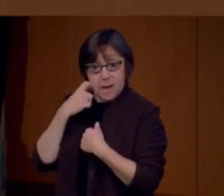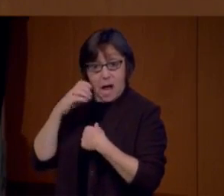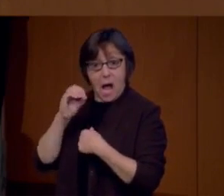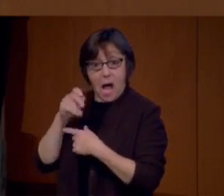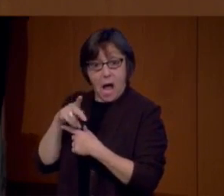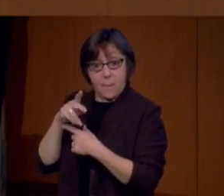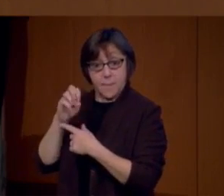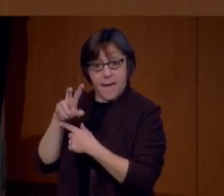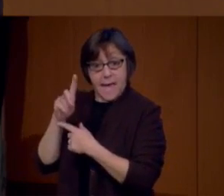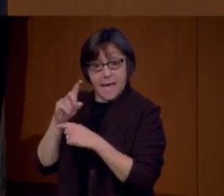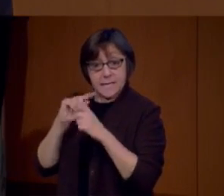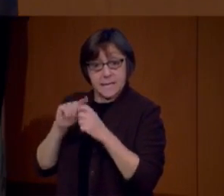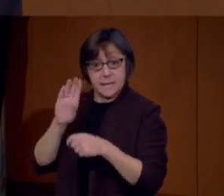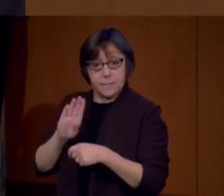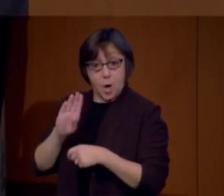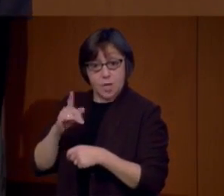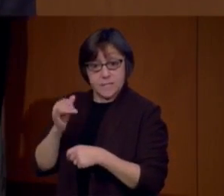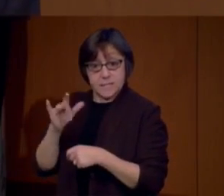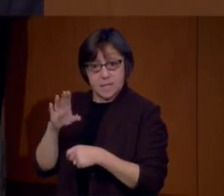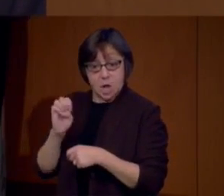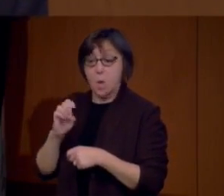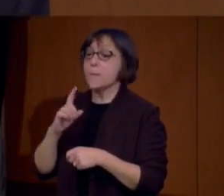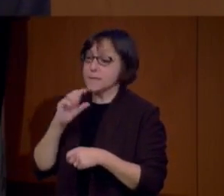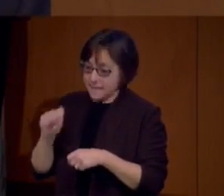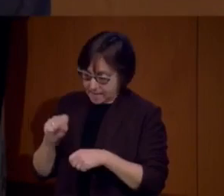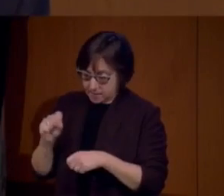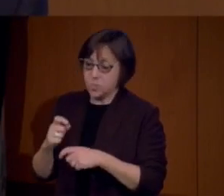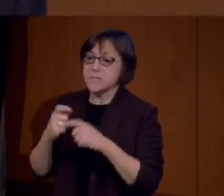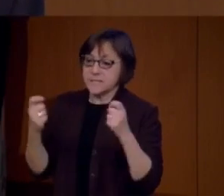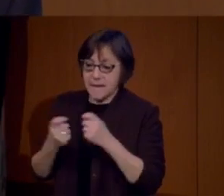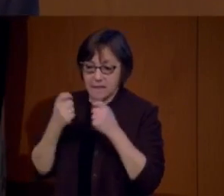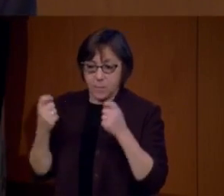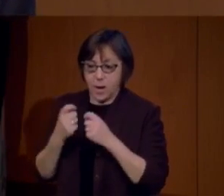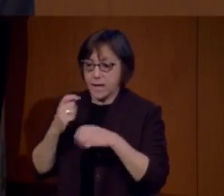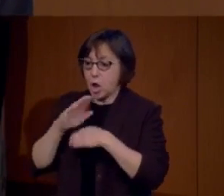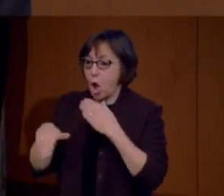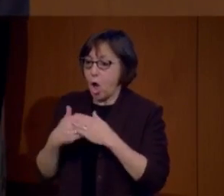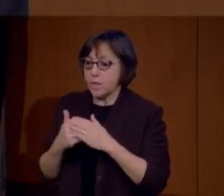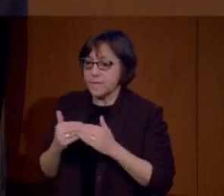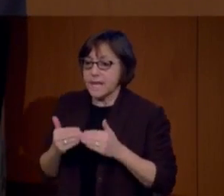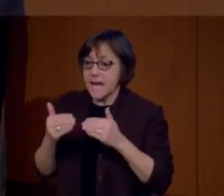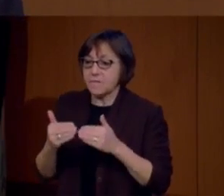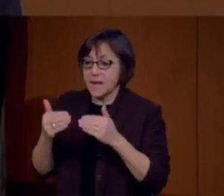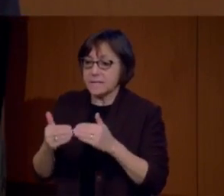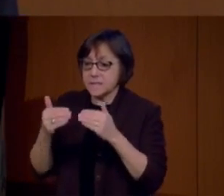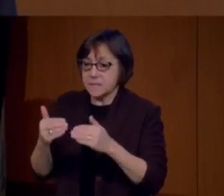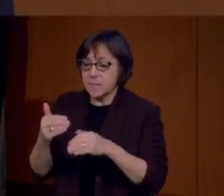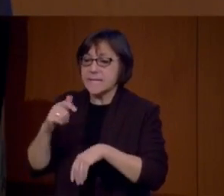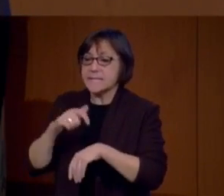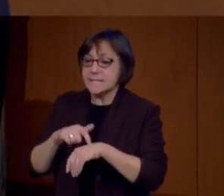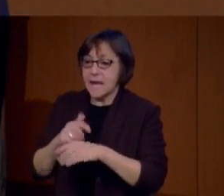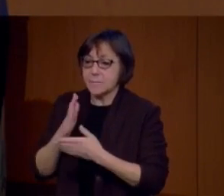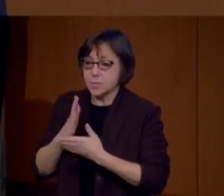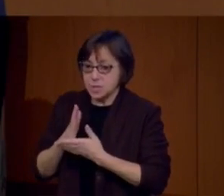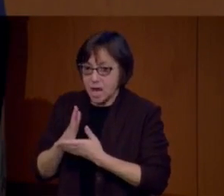But it's not only is it a time to celebrate all the advances we've made, but I think it's also time to take stock